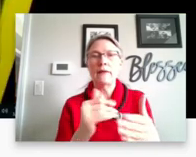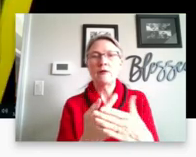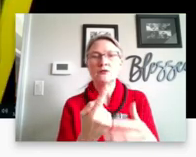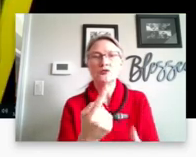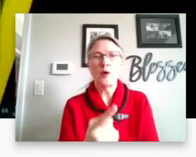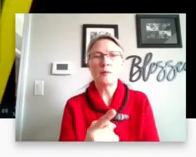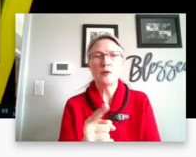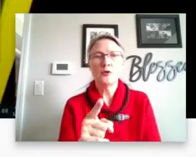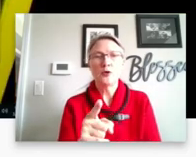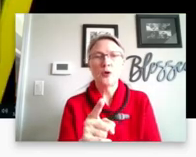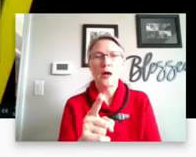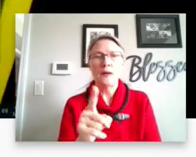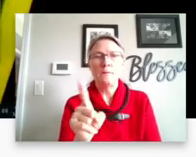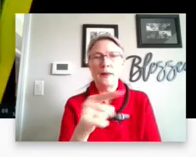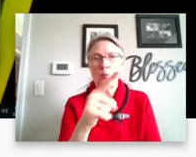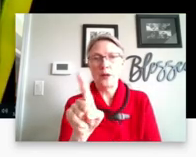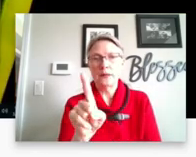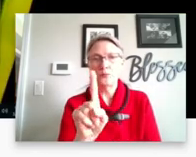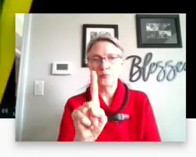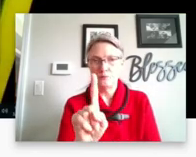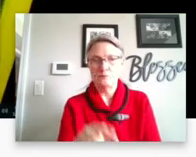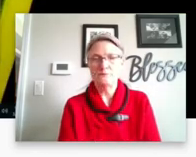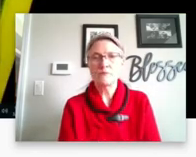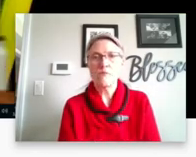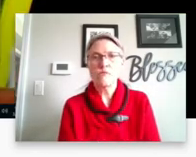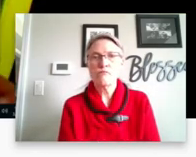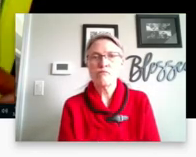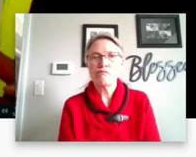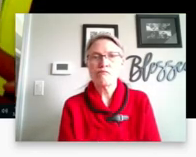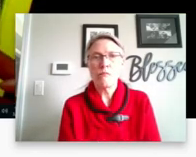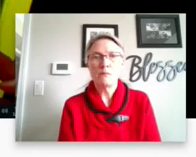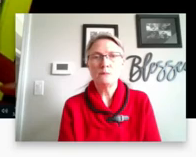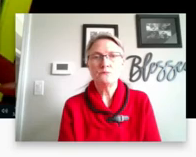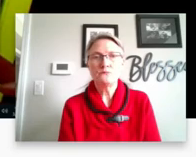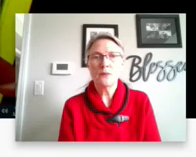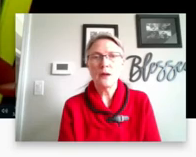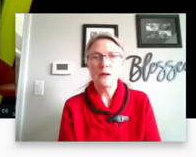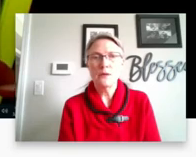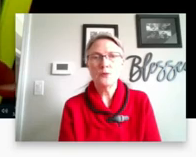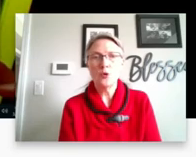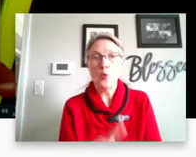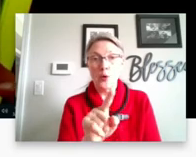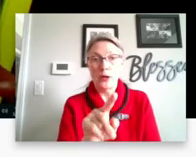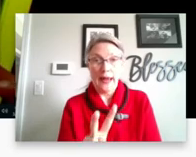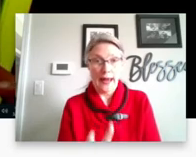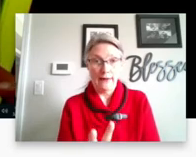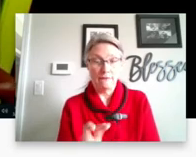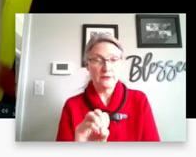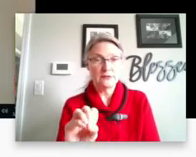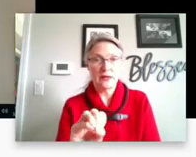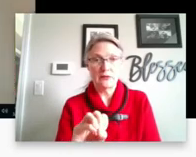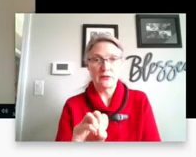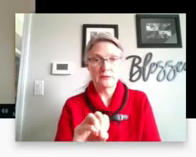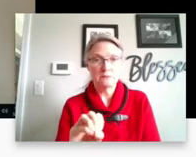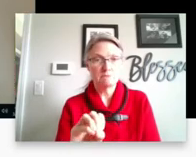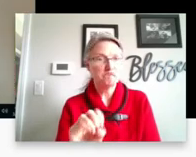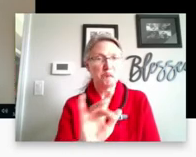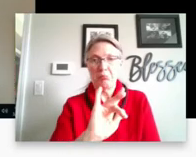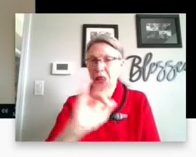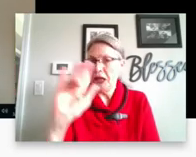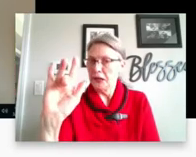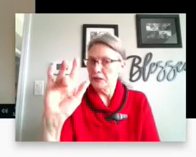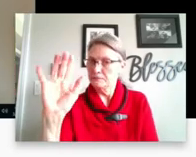So what I'll do when I get to 1 is make 1 X. When I get to 1.5 inches, I see there's nothing there. So I'll leave that blank